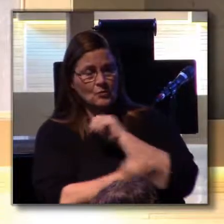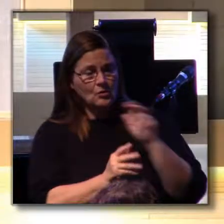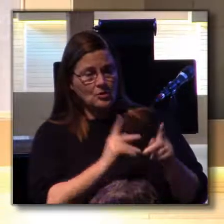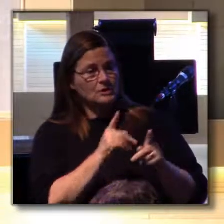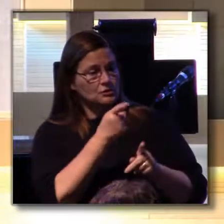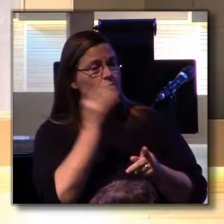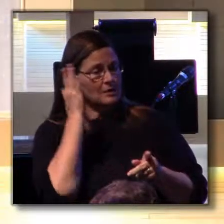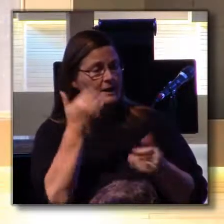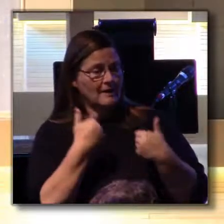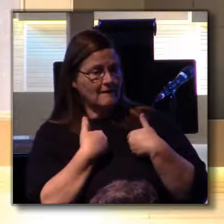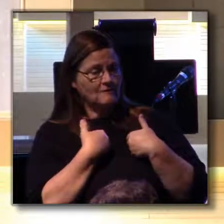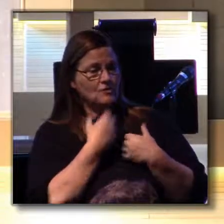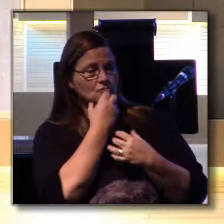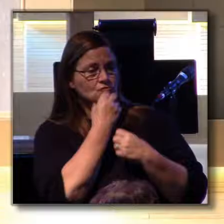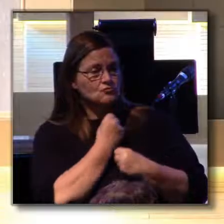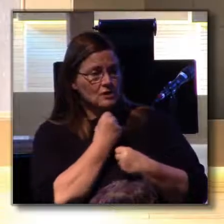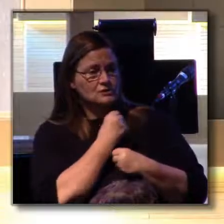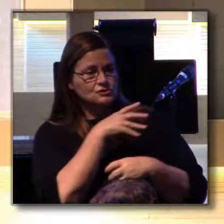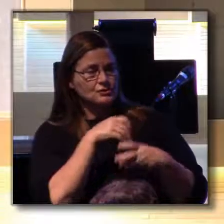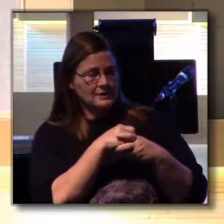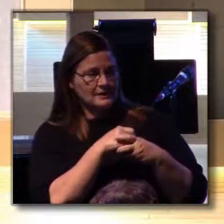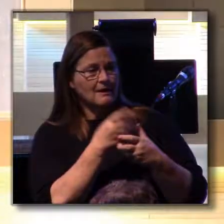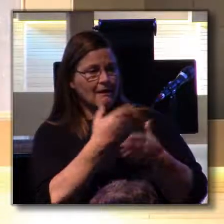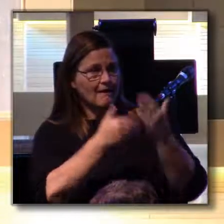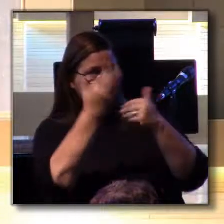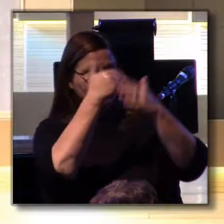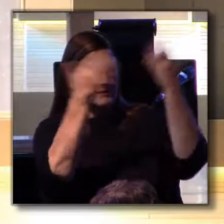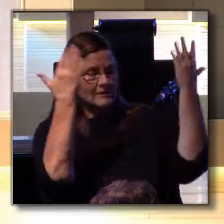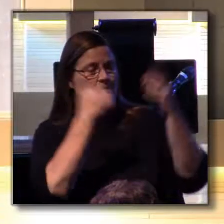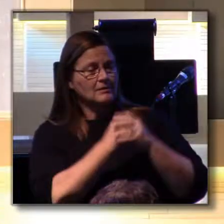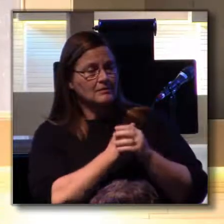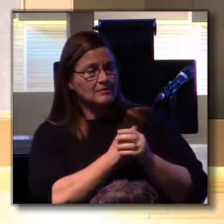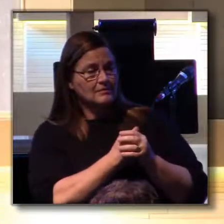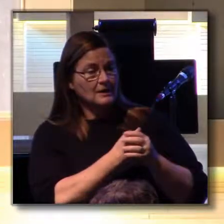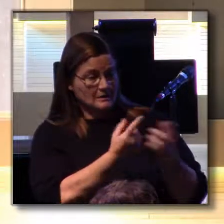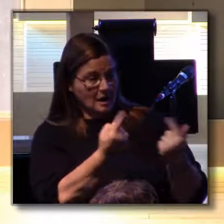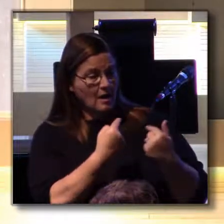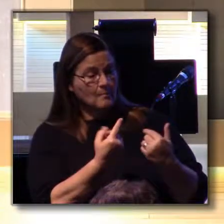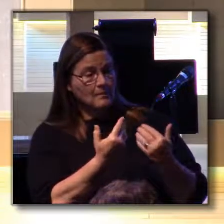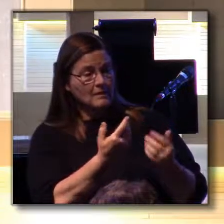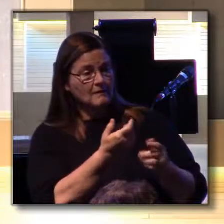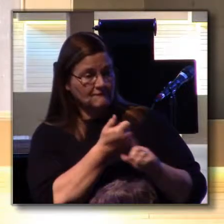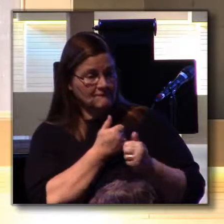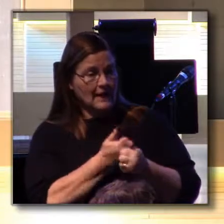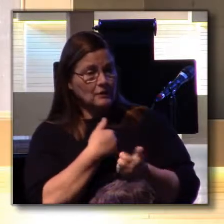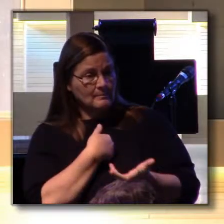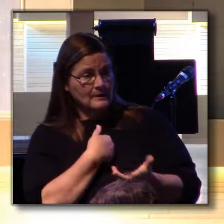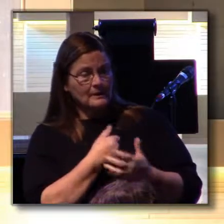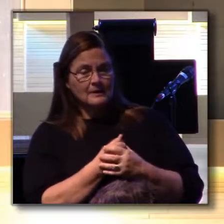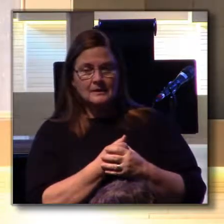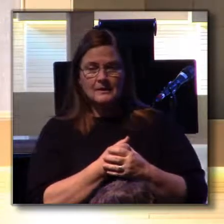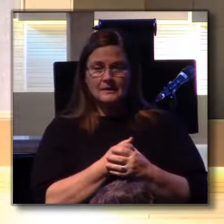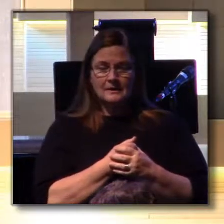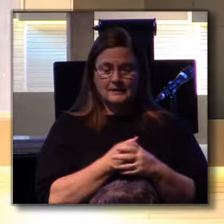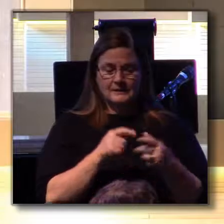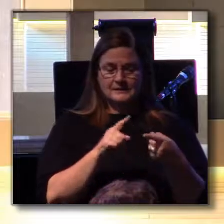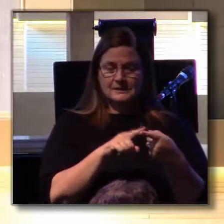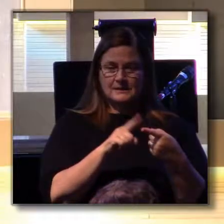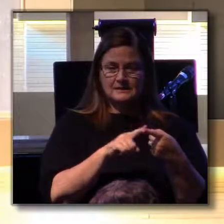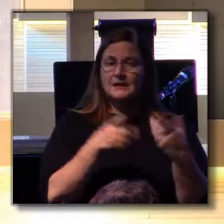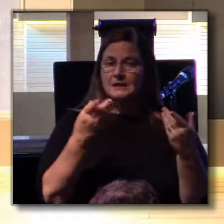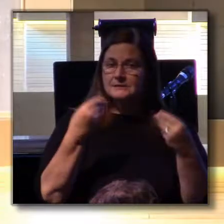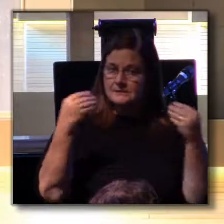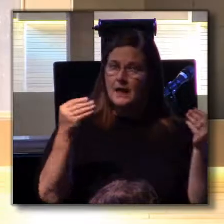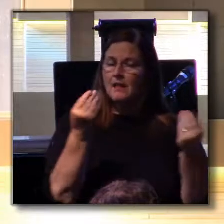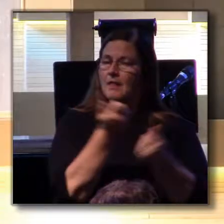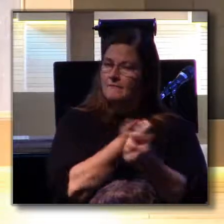come and follow me.'" He says, give to the poor, sell everything you've got, give